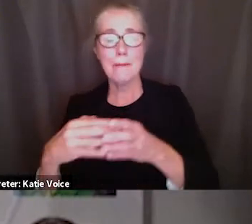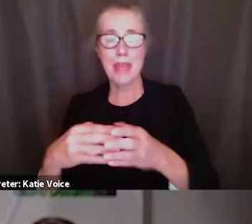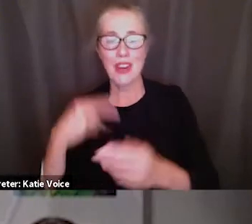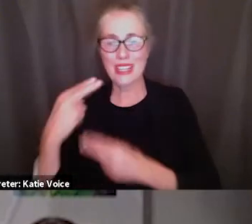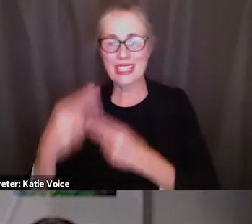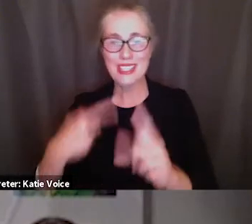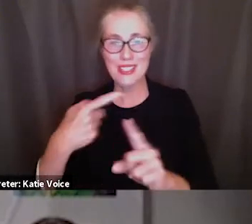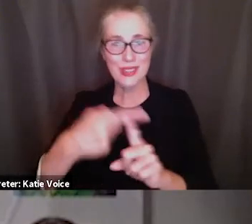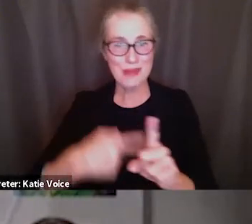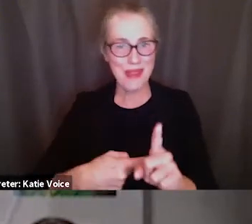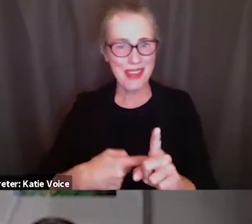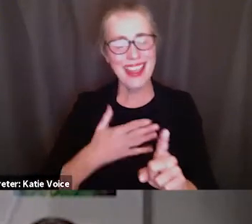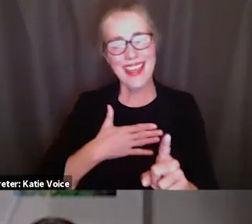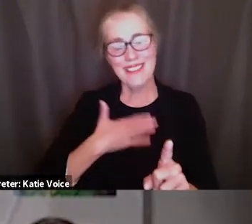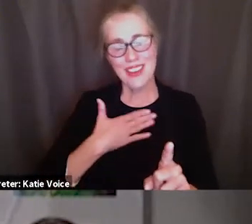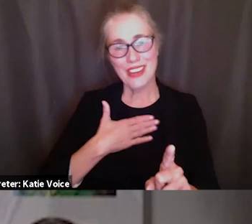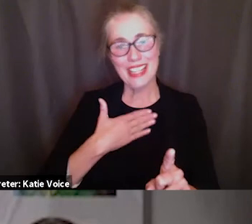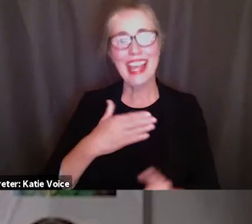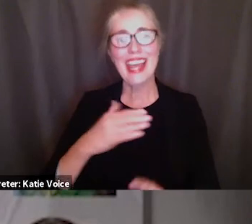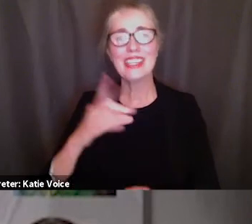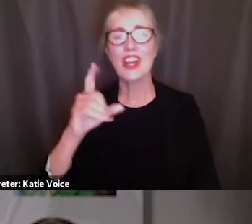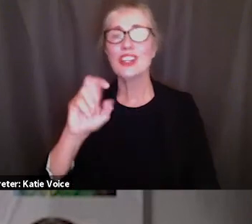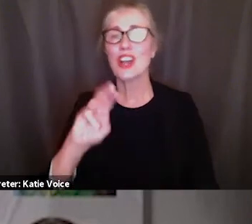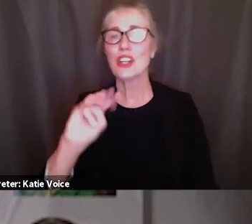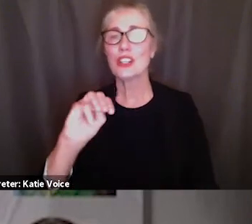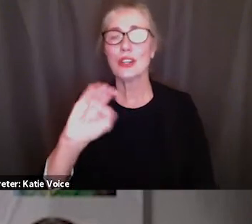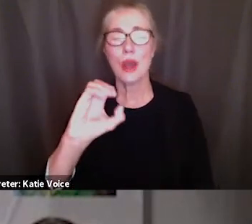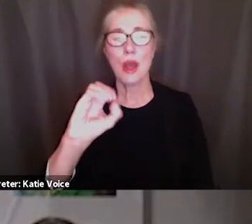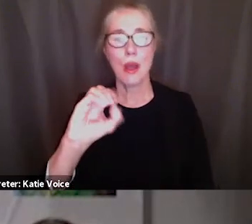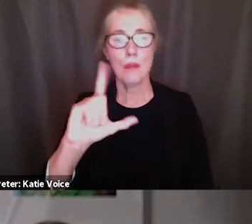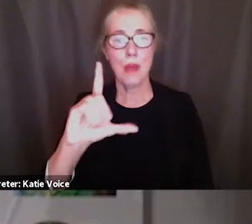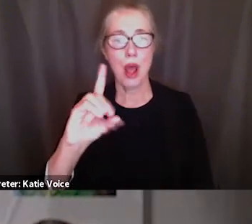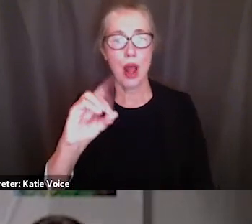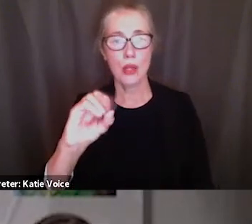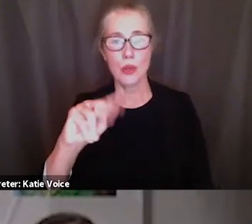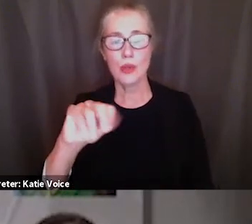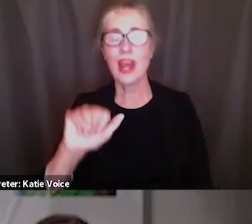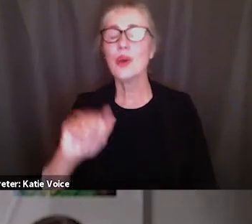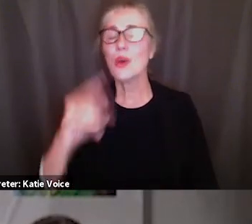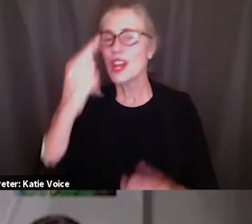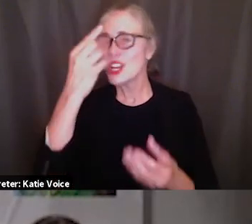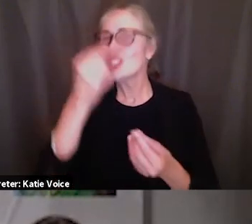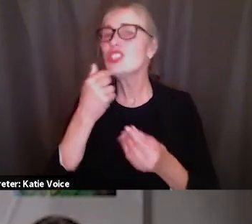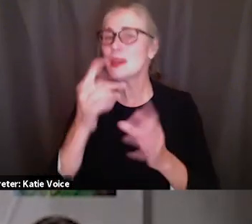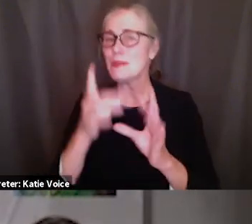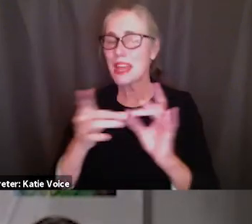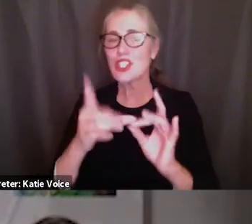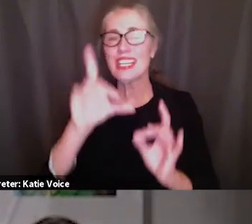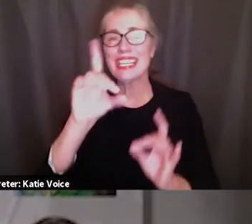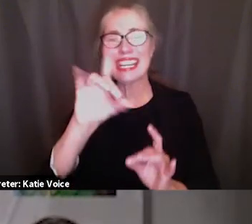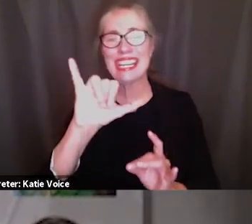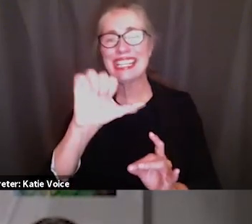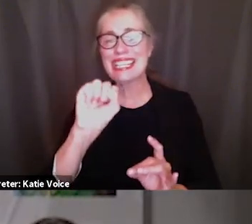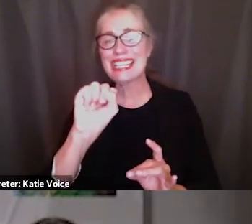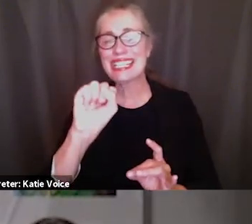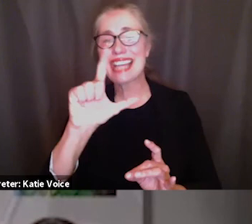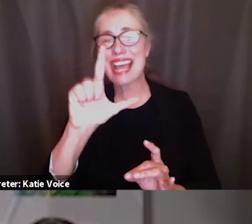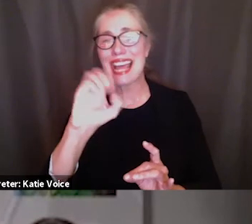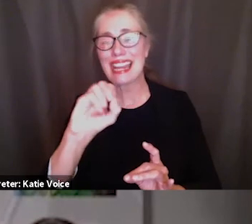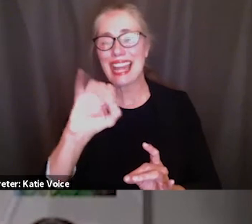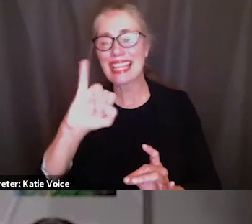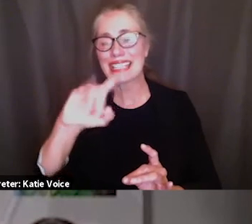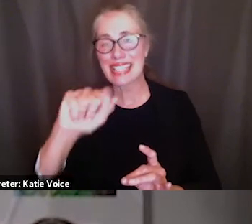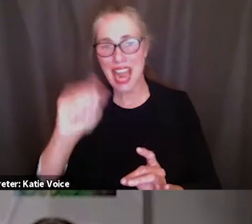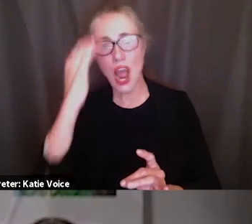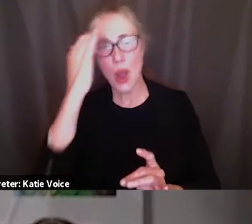very glad that Dr. Maldonado mentioned Dyslexia Awareness Month. And also there's a list of special